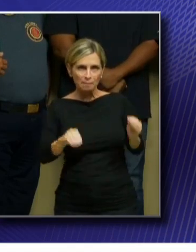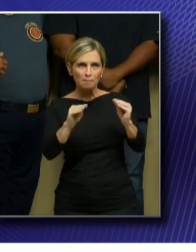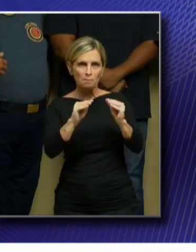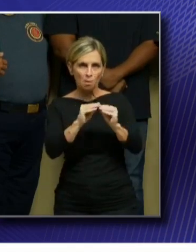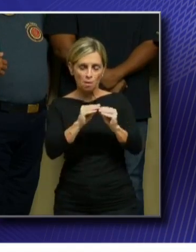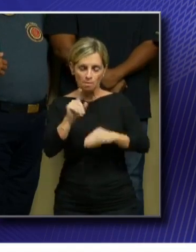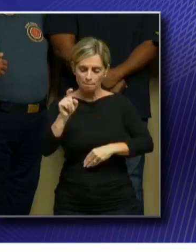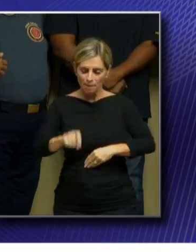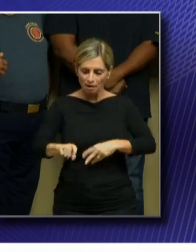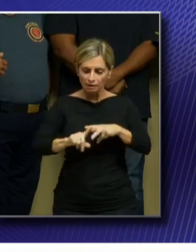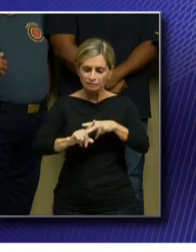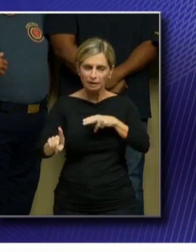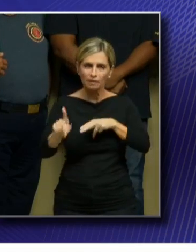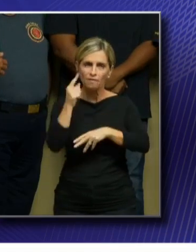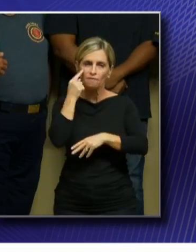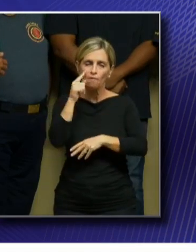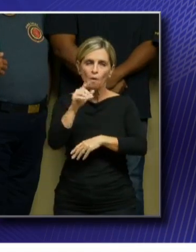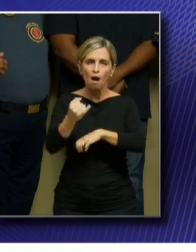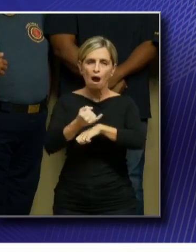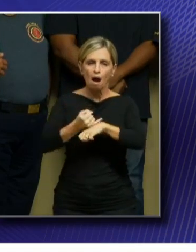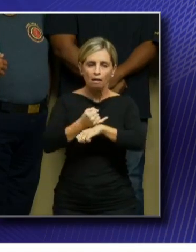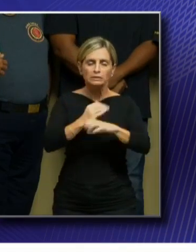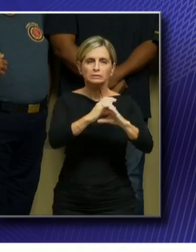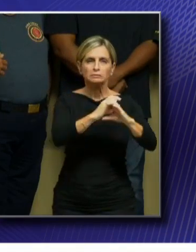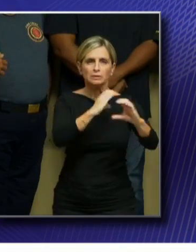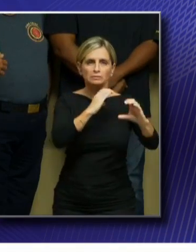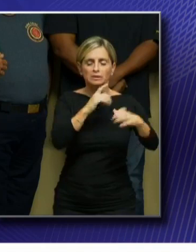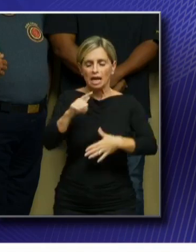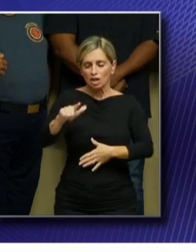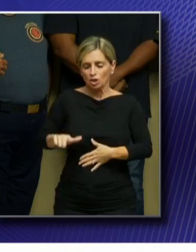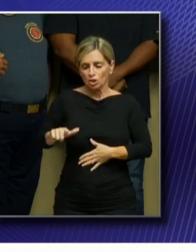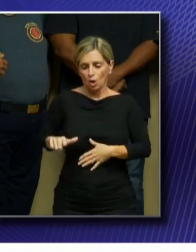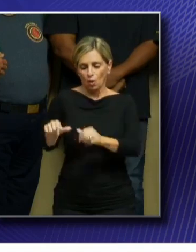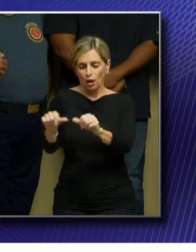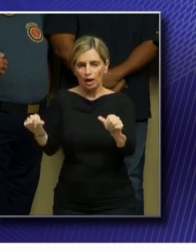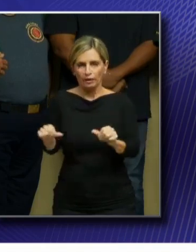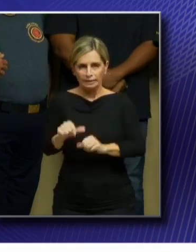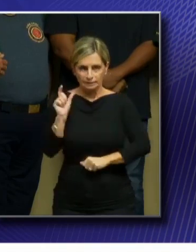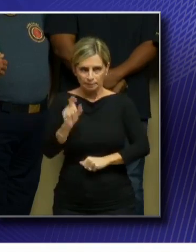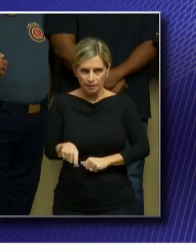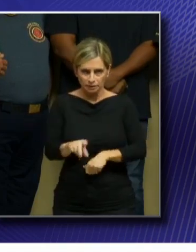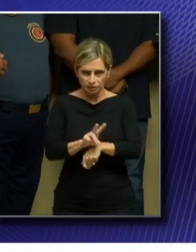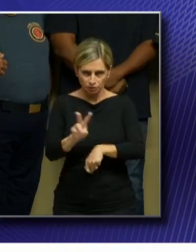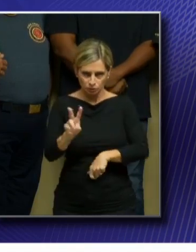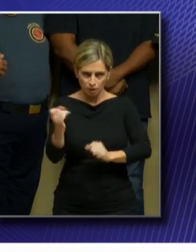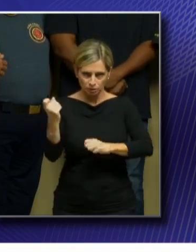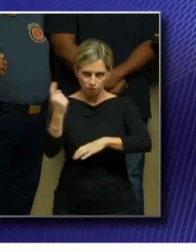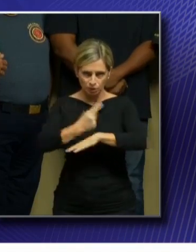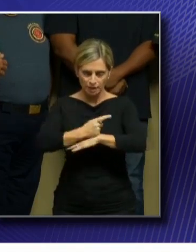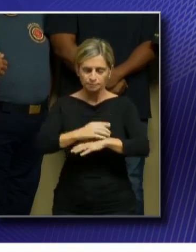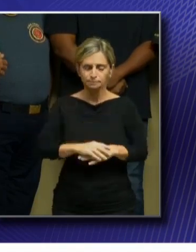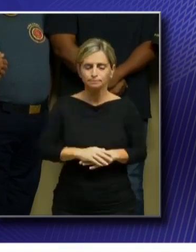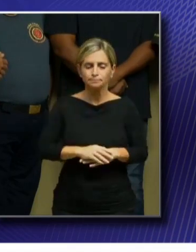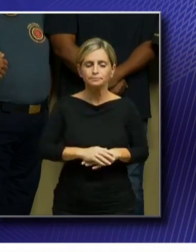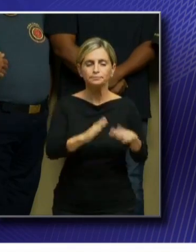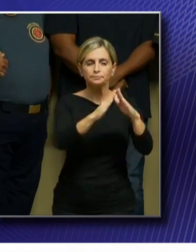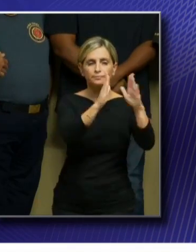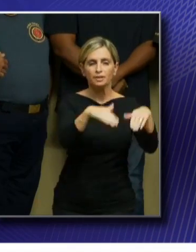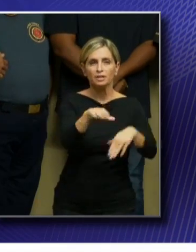evacuation for the barrier islands, mobile homes, and low-lying areas. shelters. The other change is that the